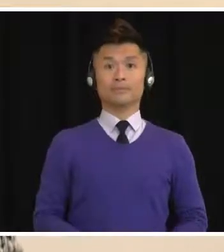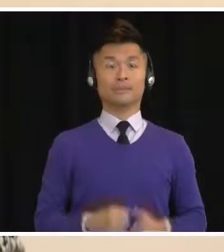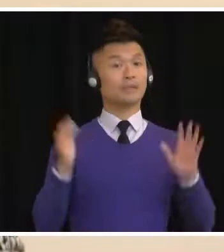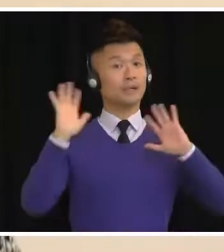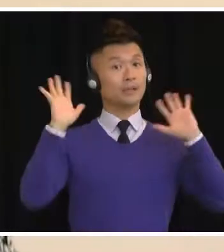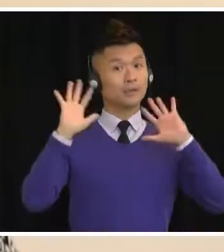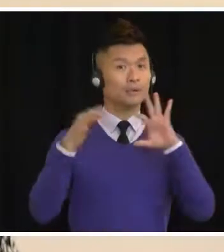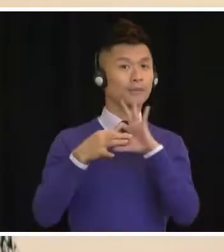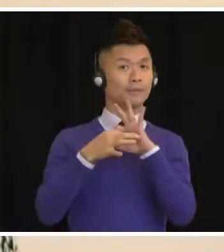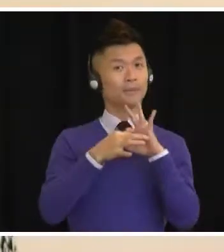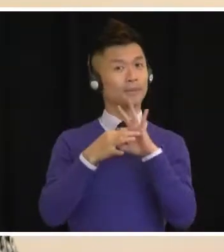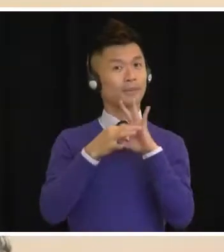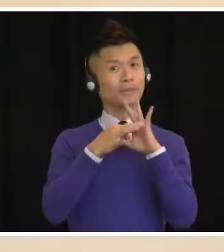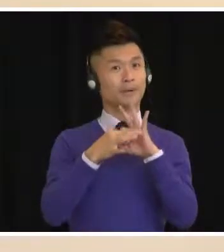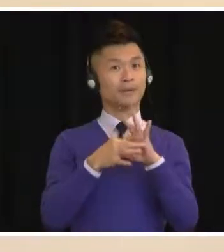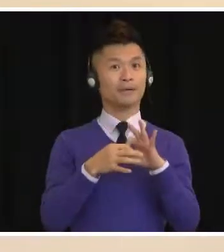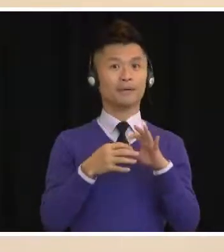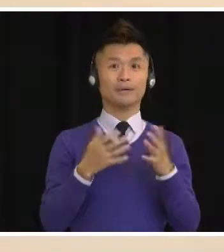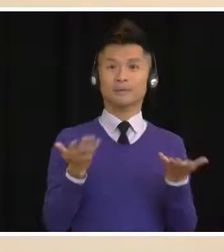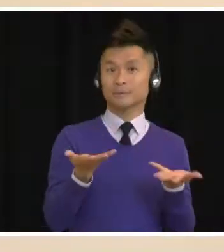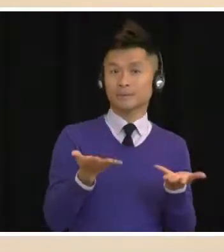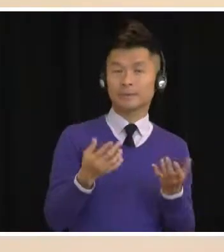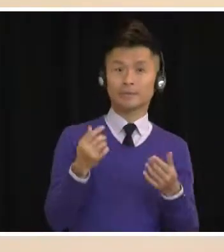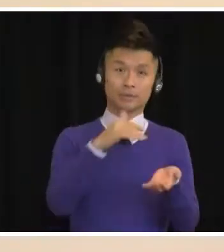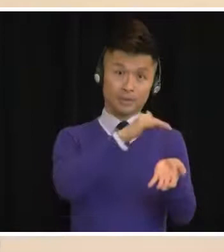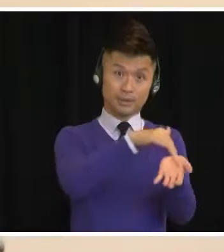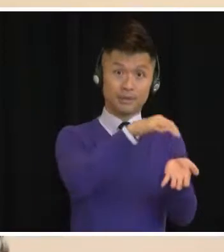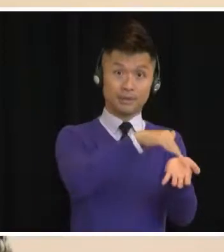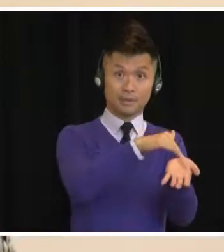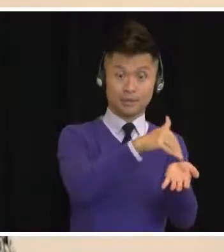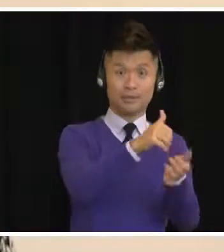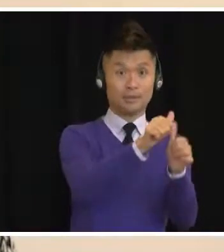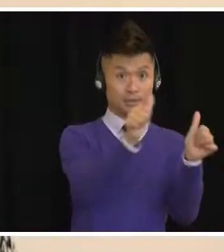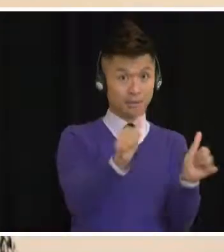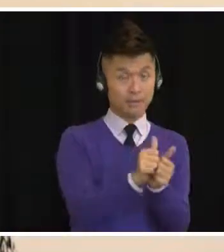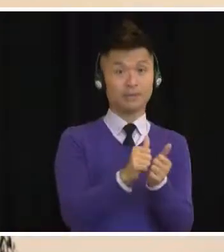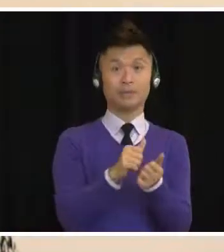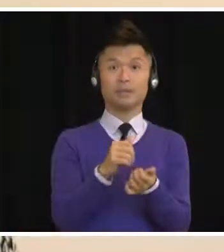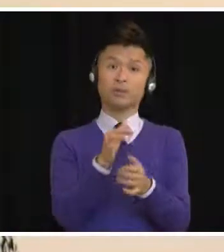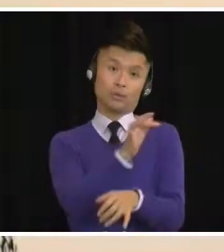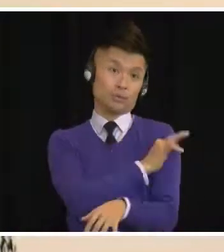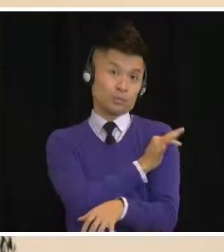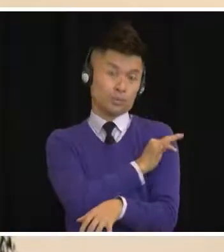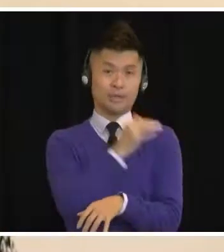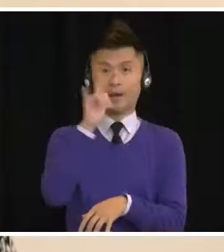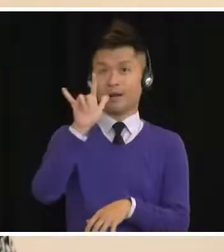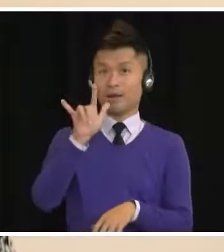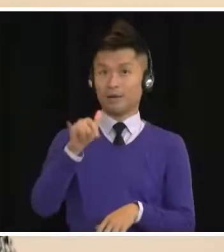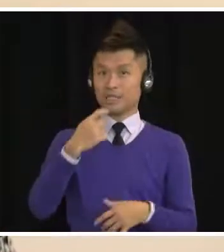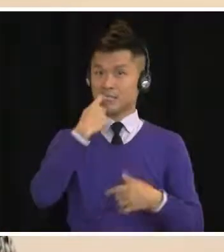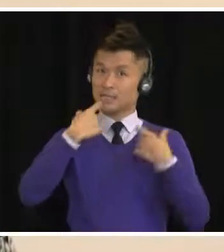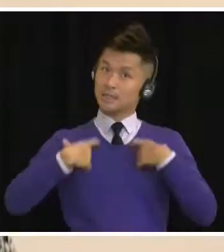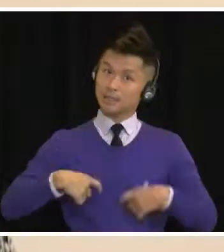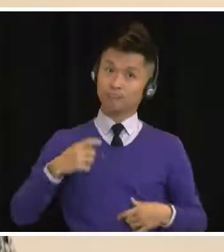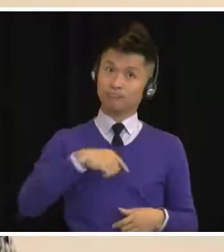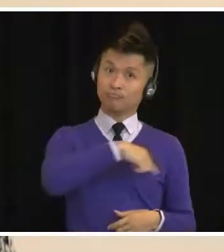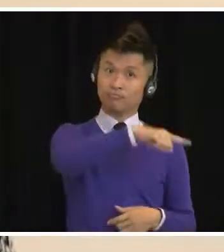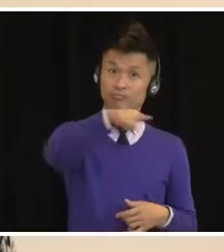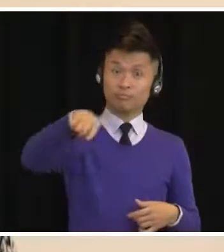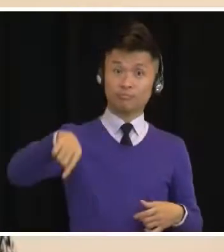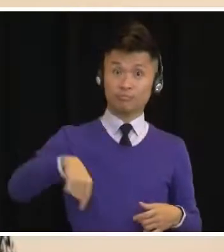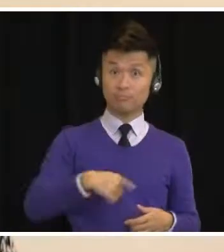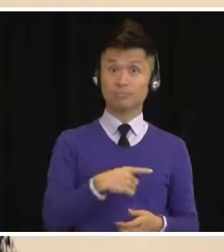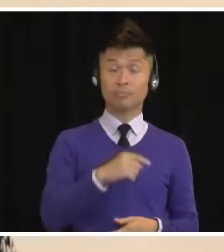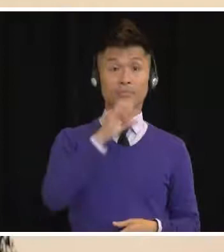workers, lawyers, doctors, nurses, do they receive training on the Convention on the Rights of the Child, on a child